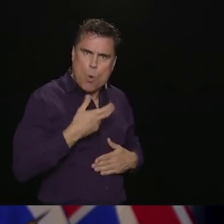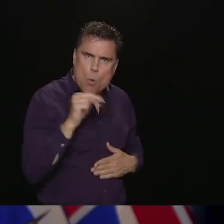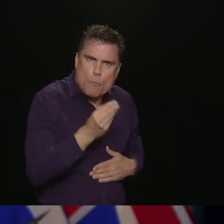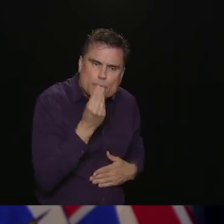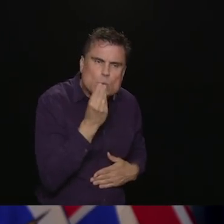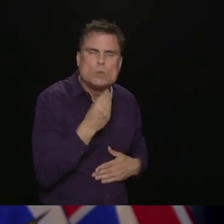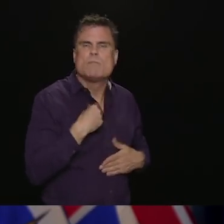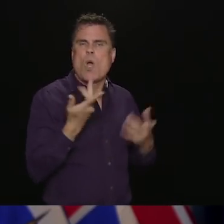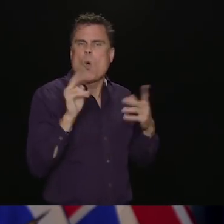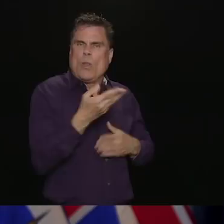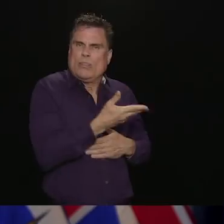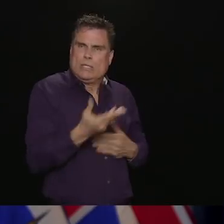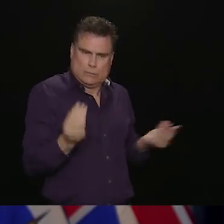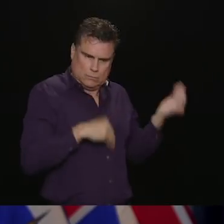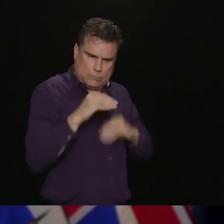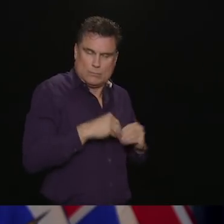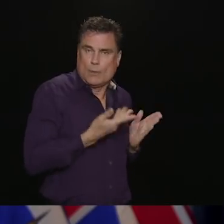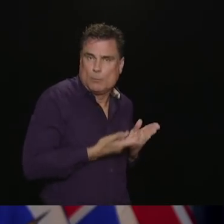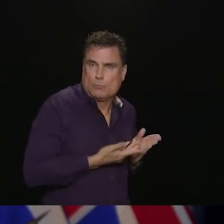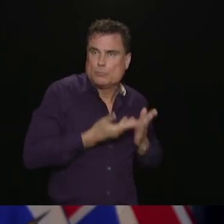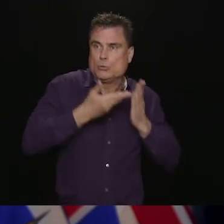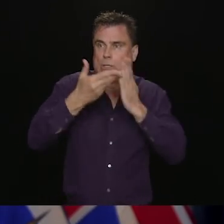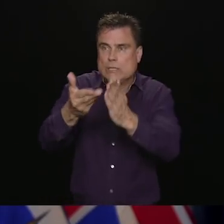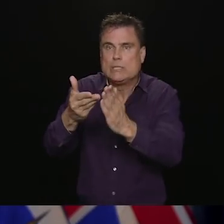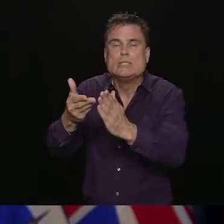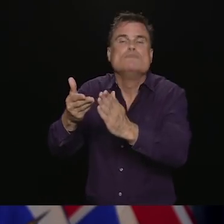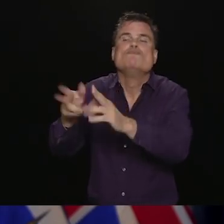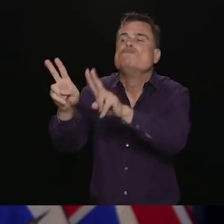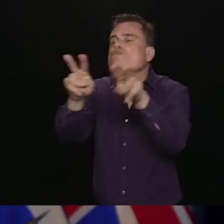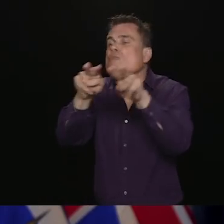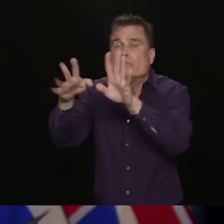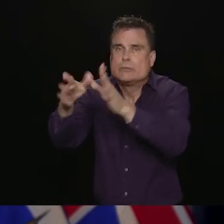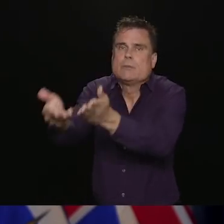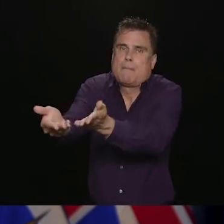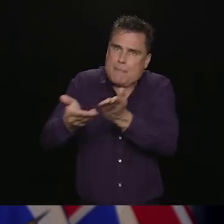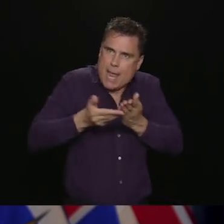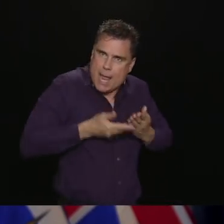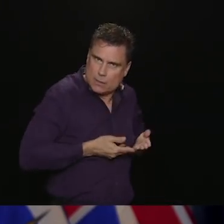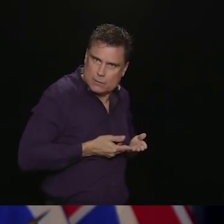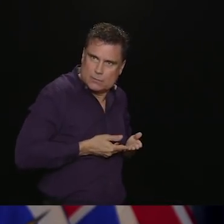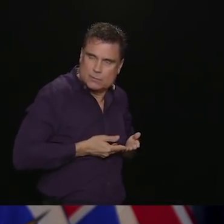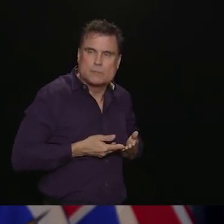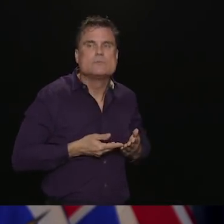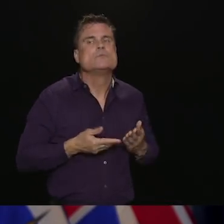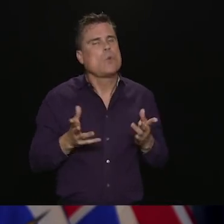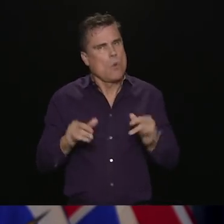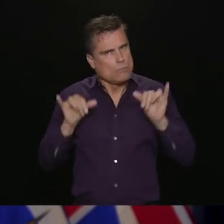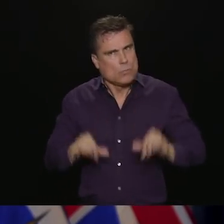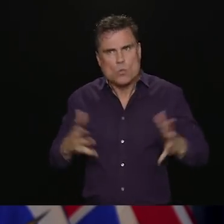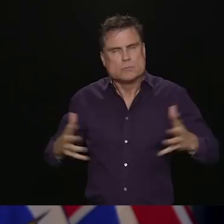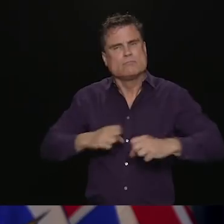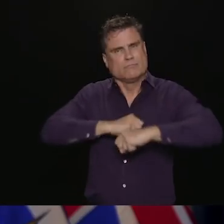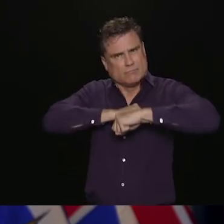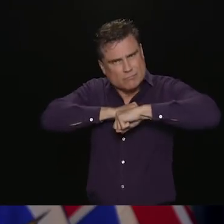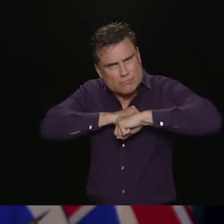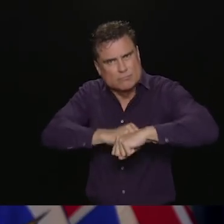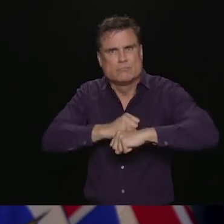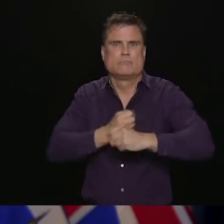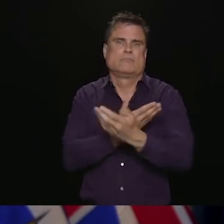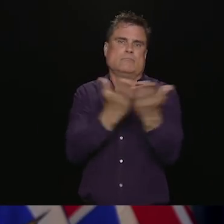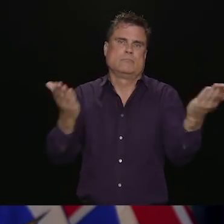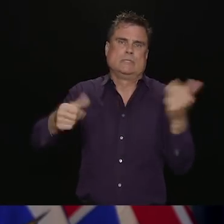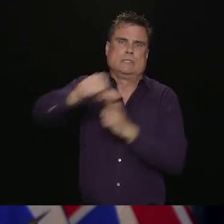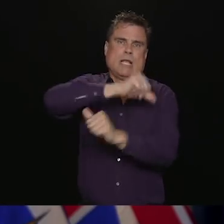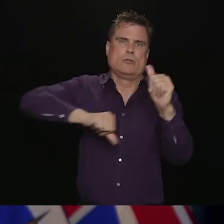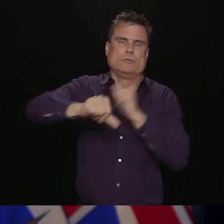We can and must continue to protect our families, our loved ones, and our communities across the province. And to do this, we need